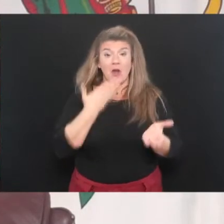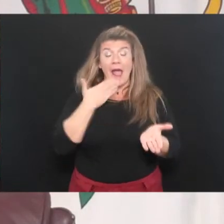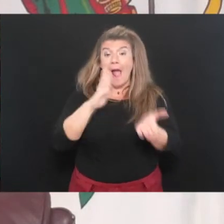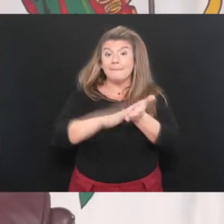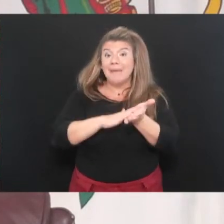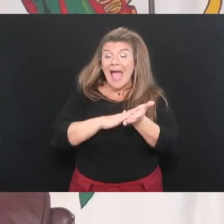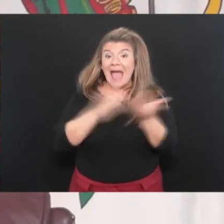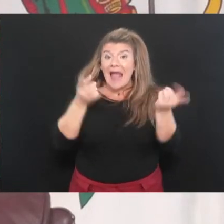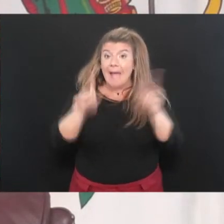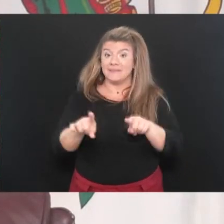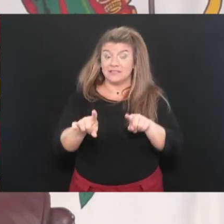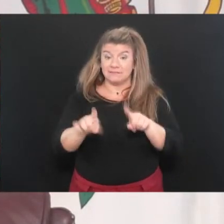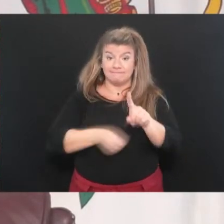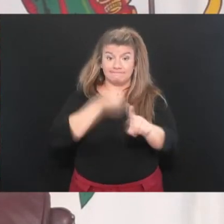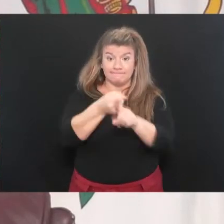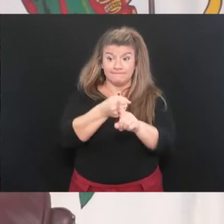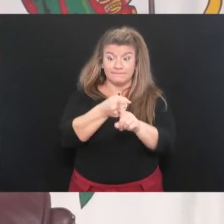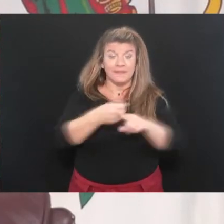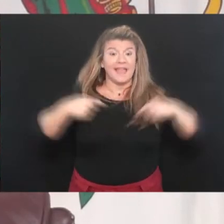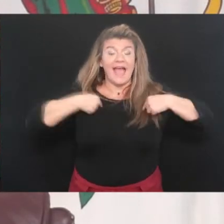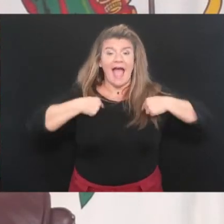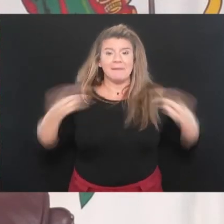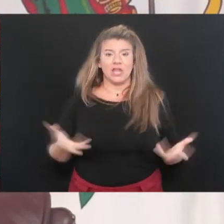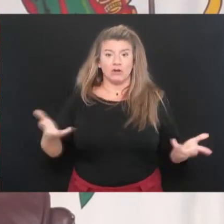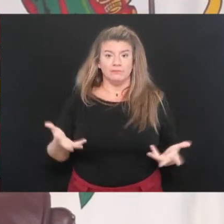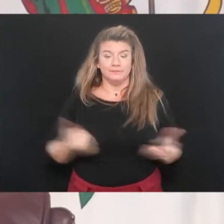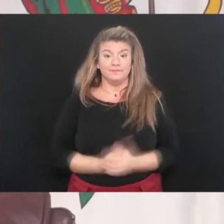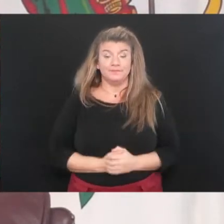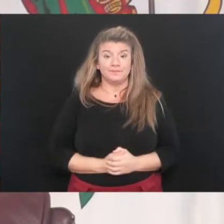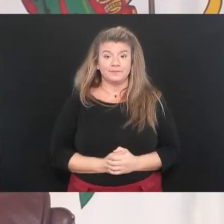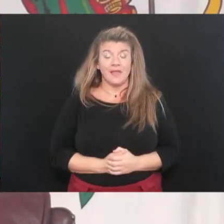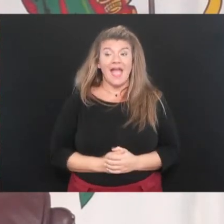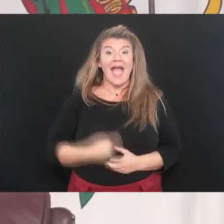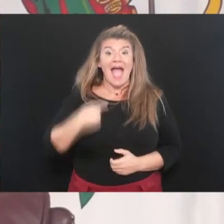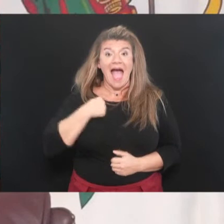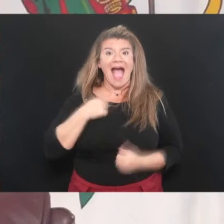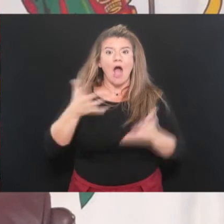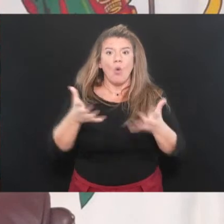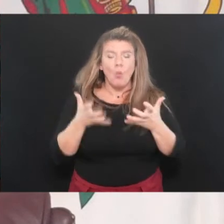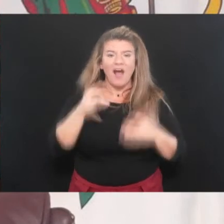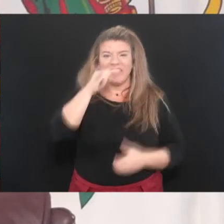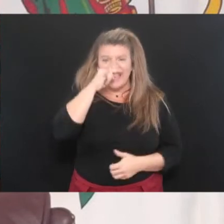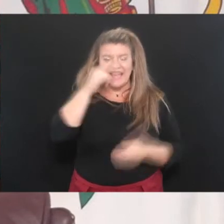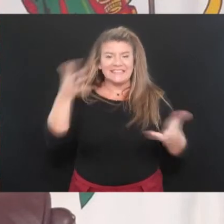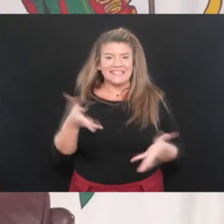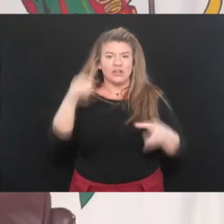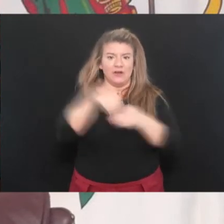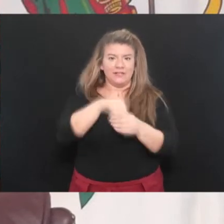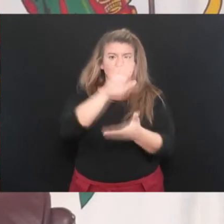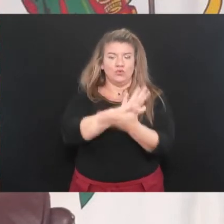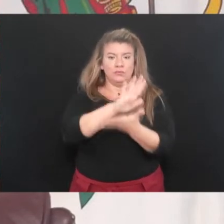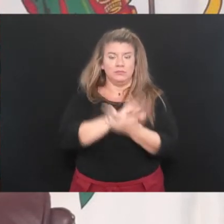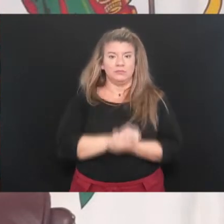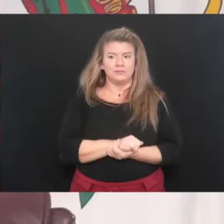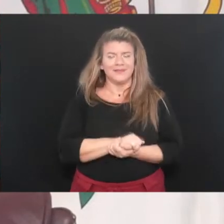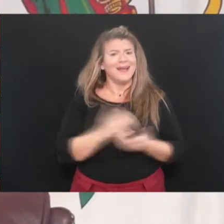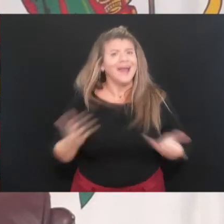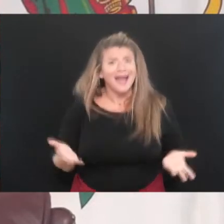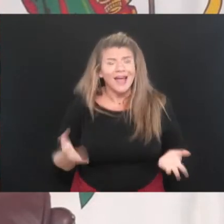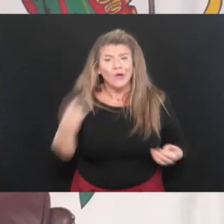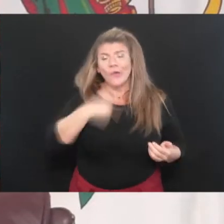gets, I'm going to be here. I want our kids to be right here in school. We all